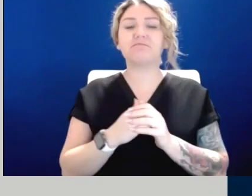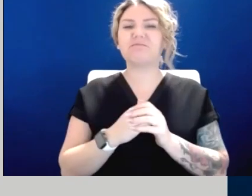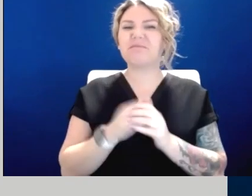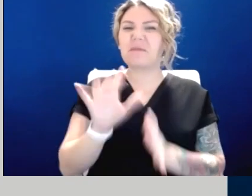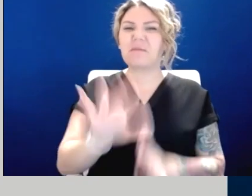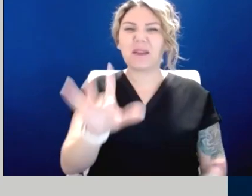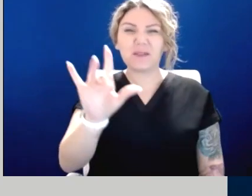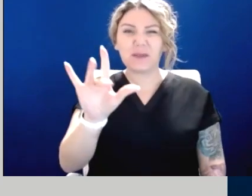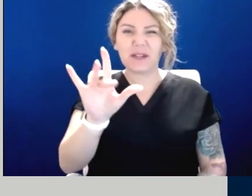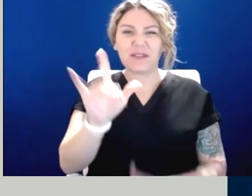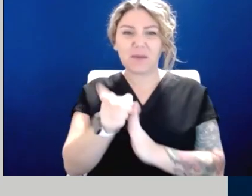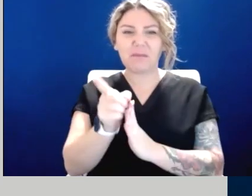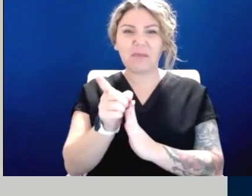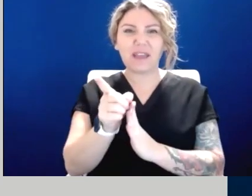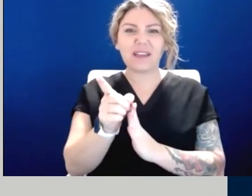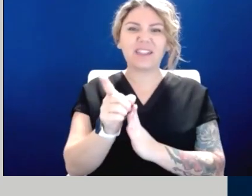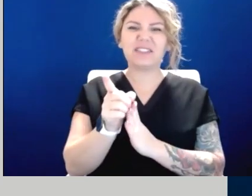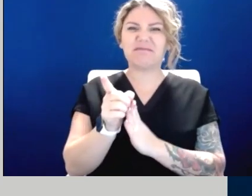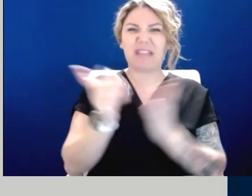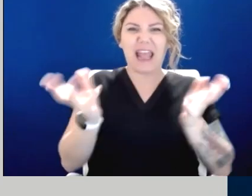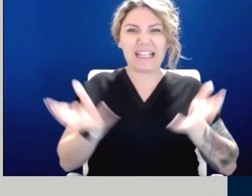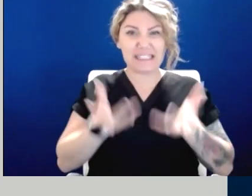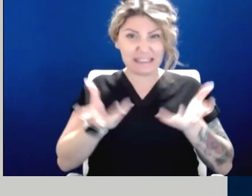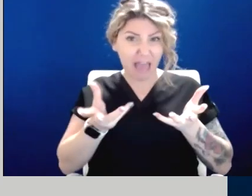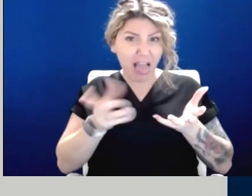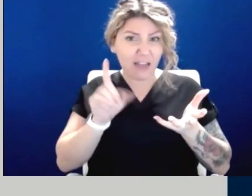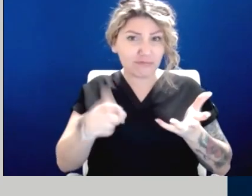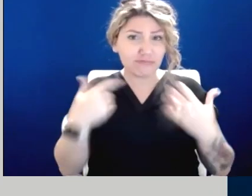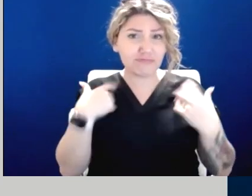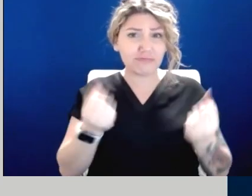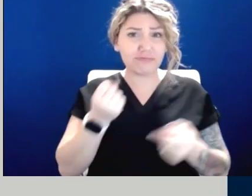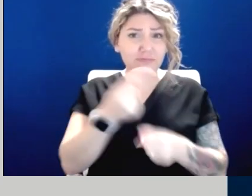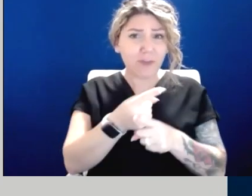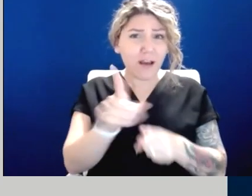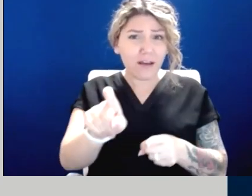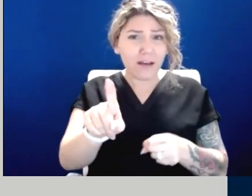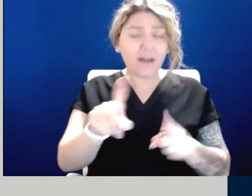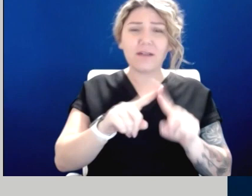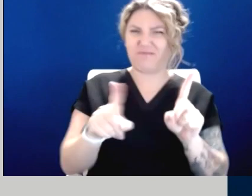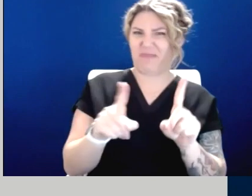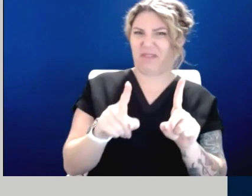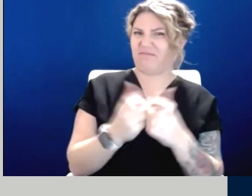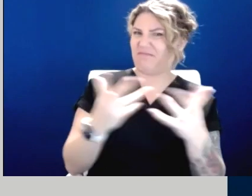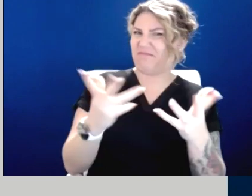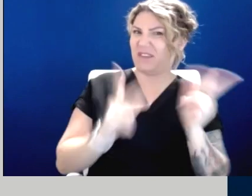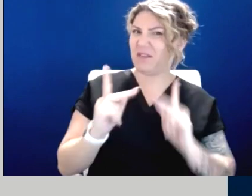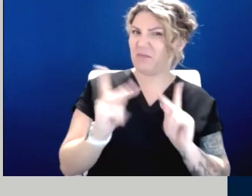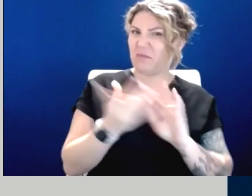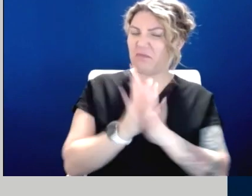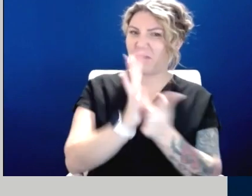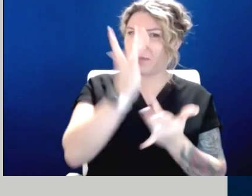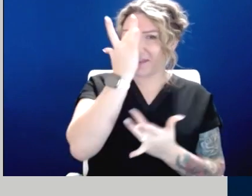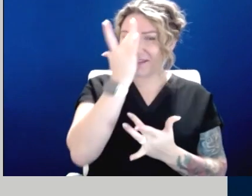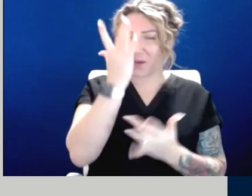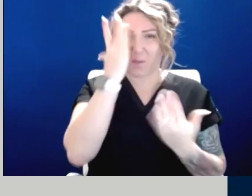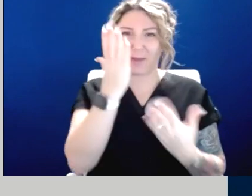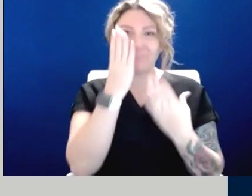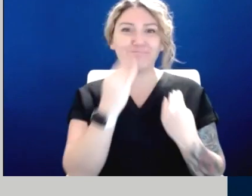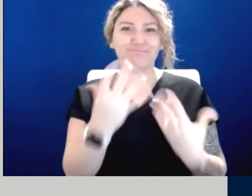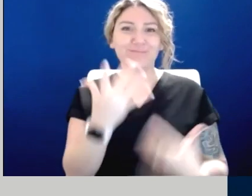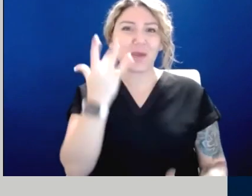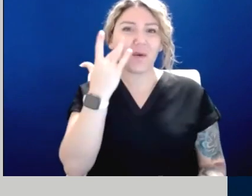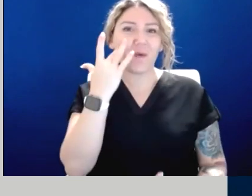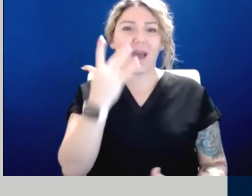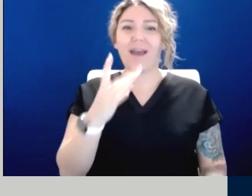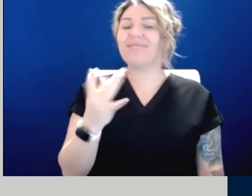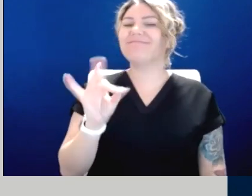minutes, a salad is supposed to keep you healthy, right? Well, then why are so many people getting sick? We're going to tell you why. And then at 8:15, Dr. Hawkinson is going to